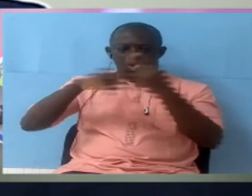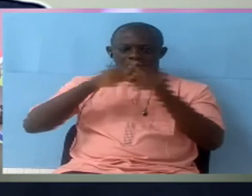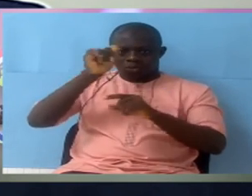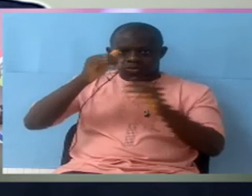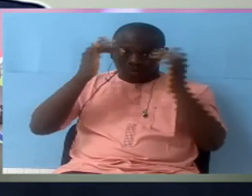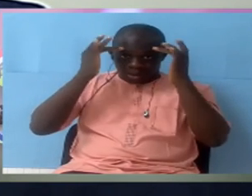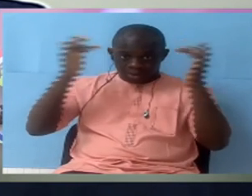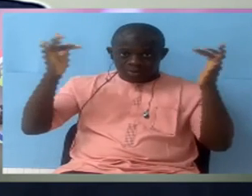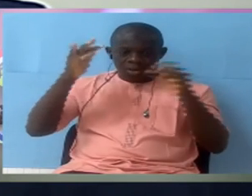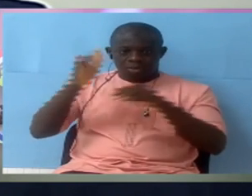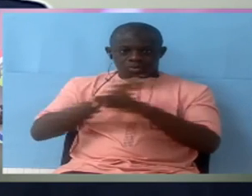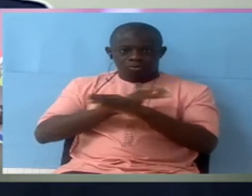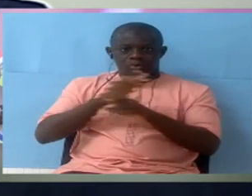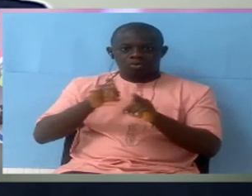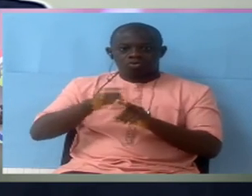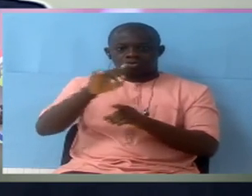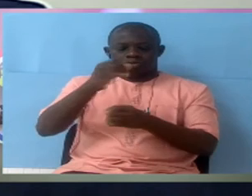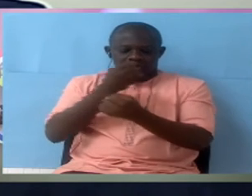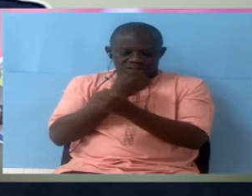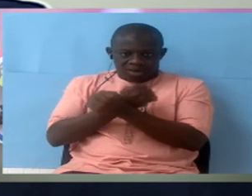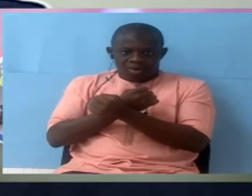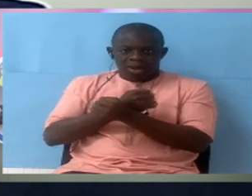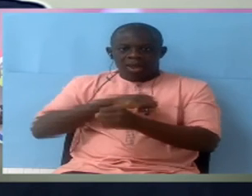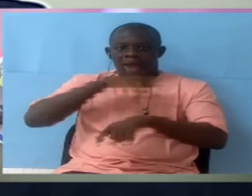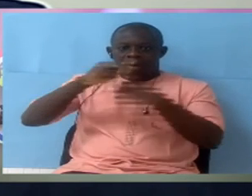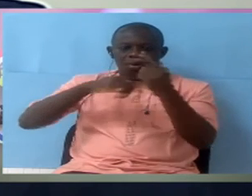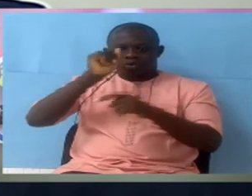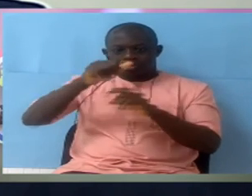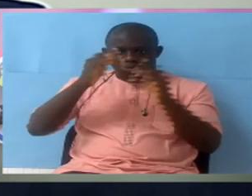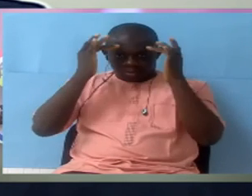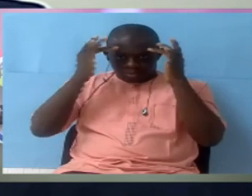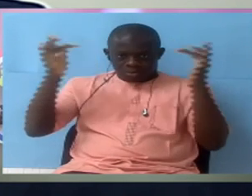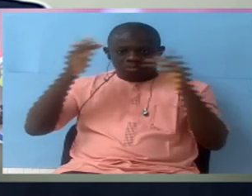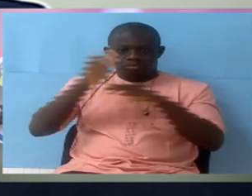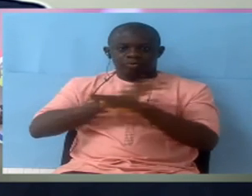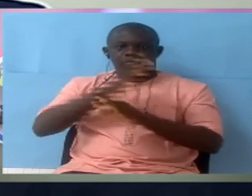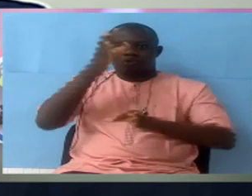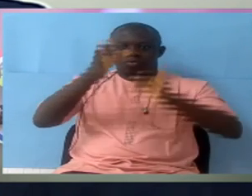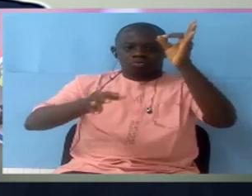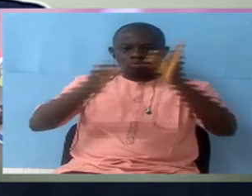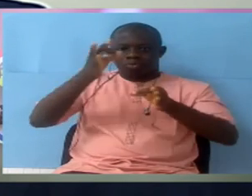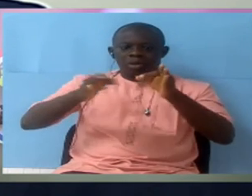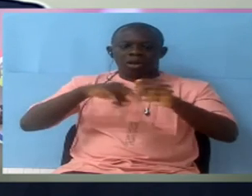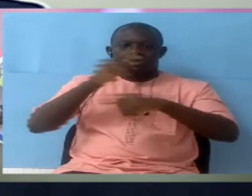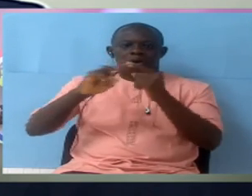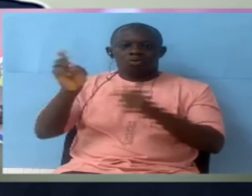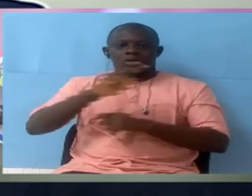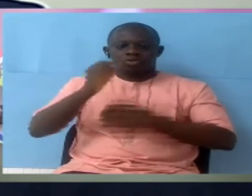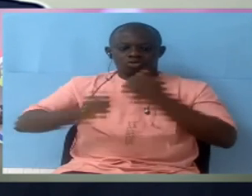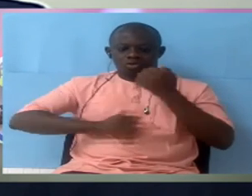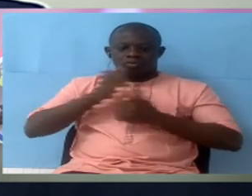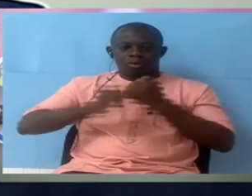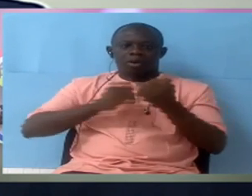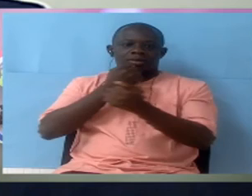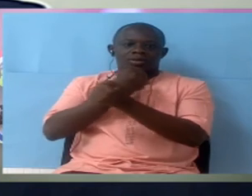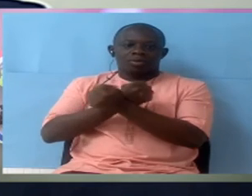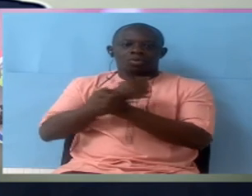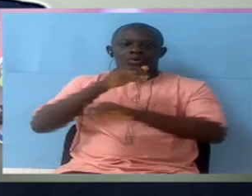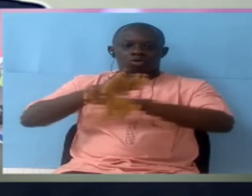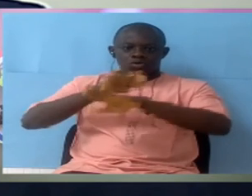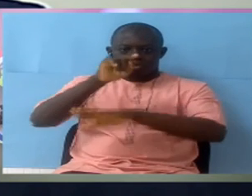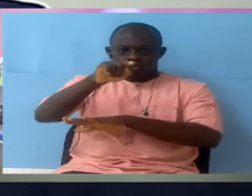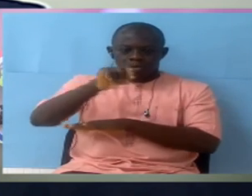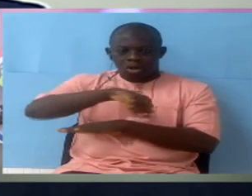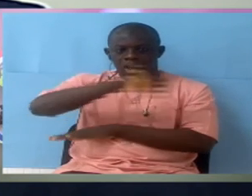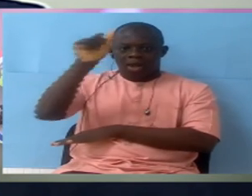of your detention, your experience during your trial, the impact of your detention on you